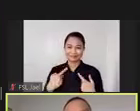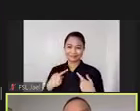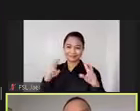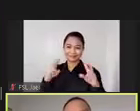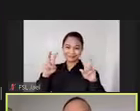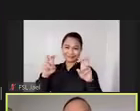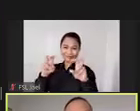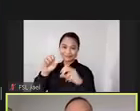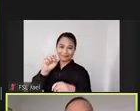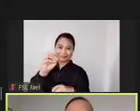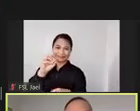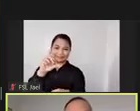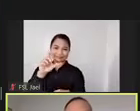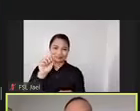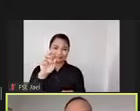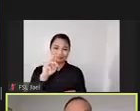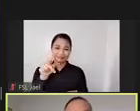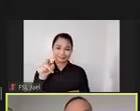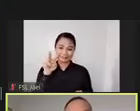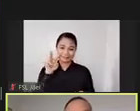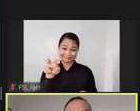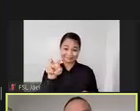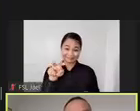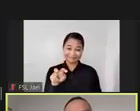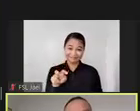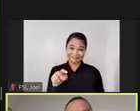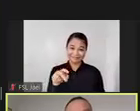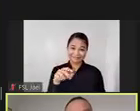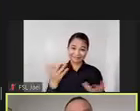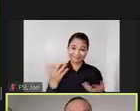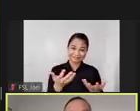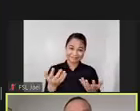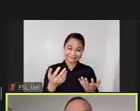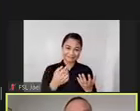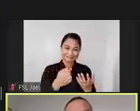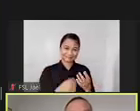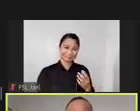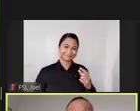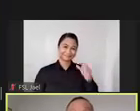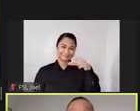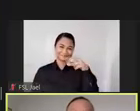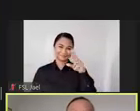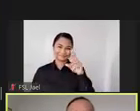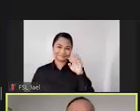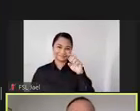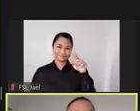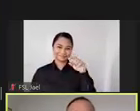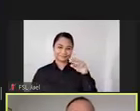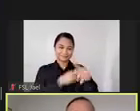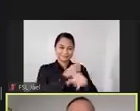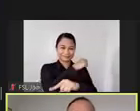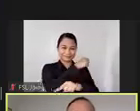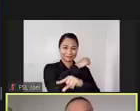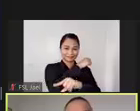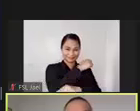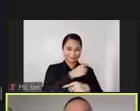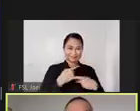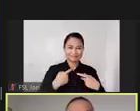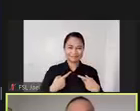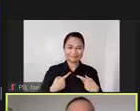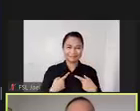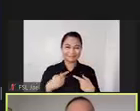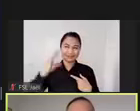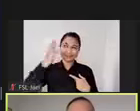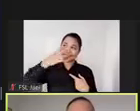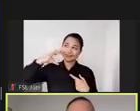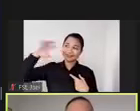to 129 households there. We also installed the same in Verde Island, Batangas. The residents are